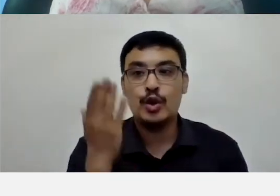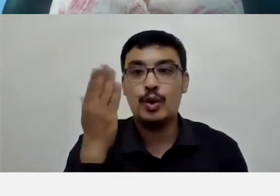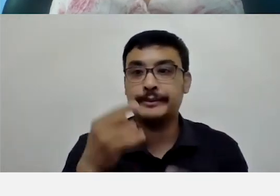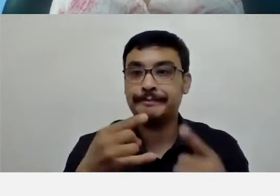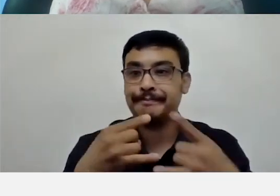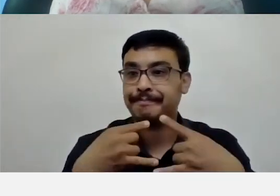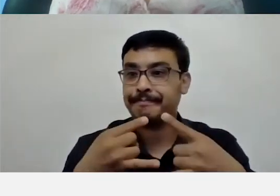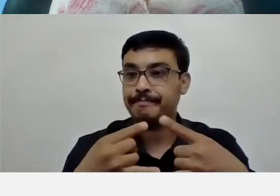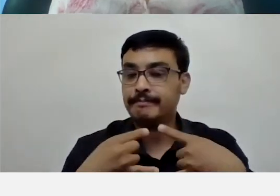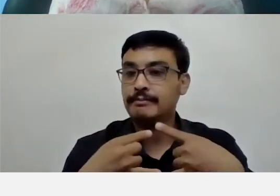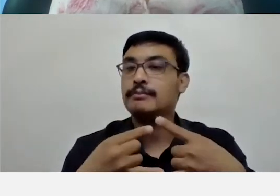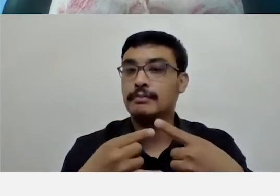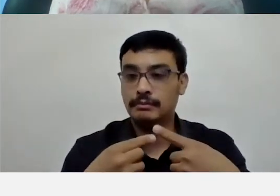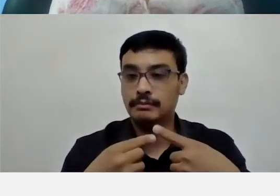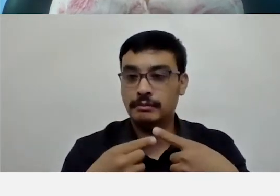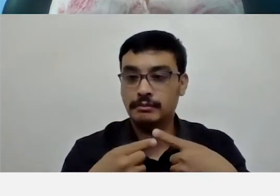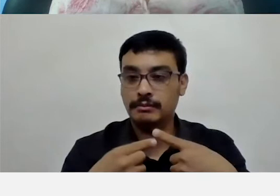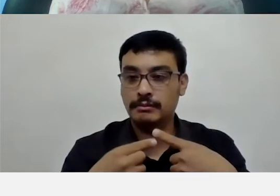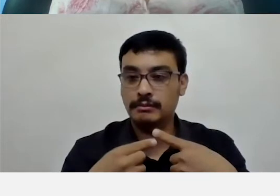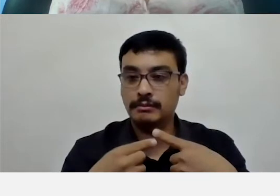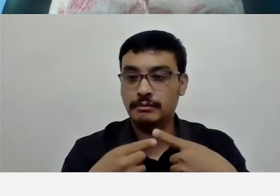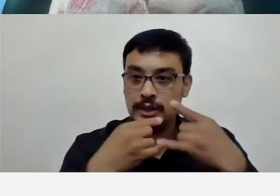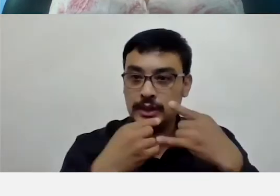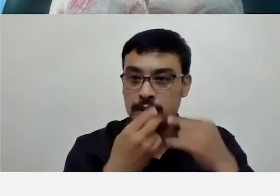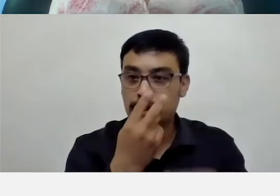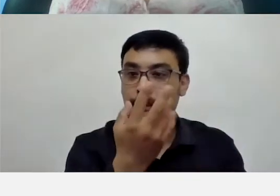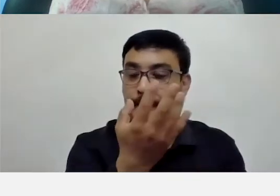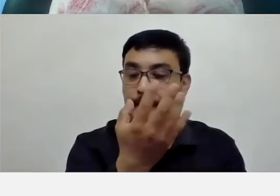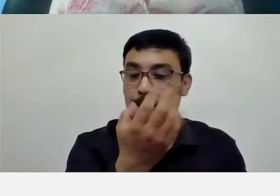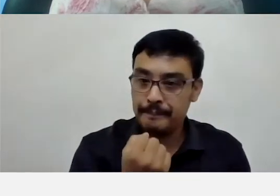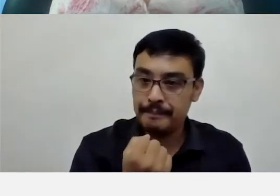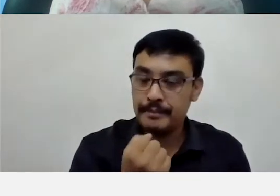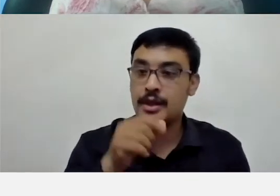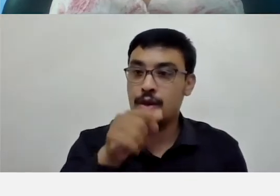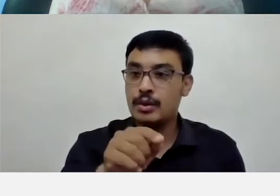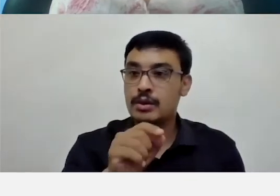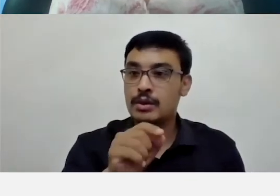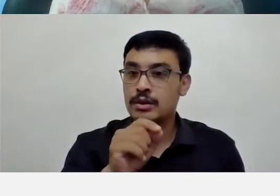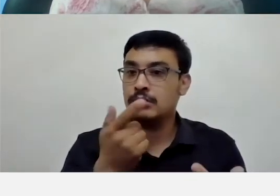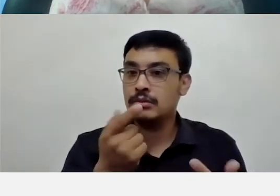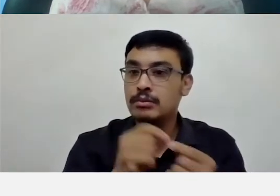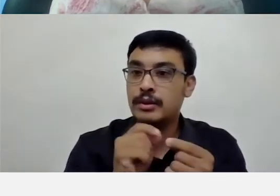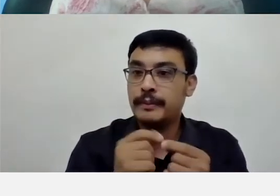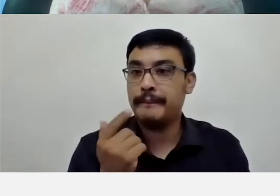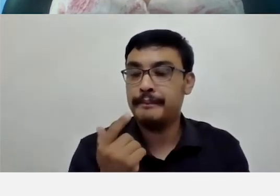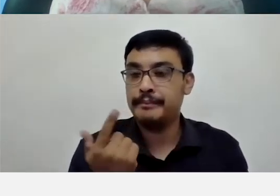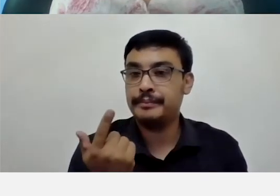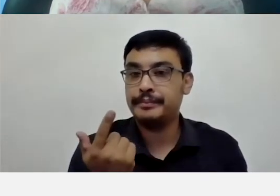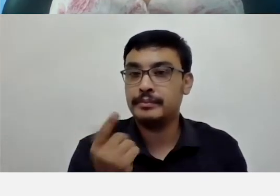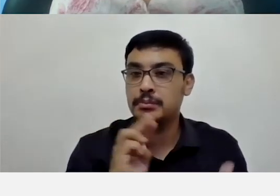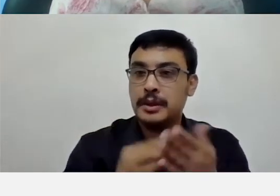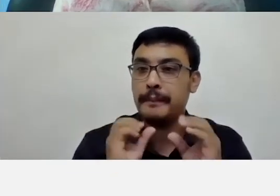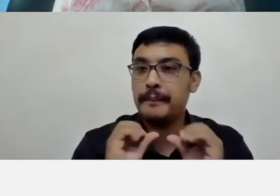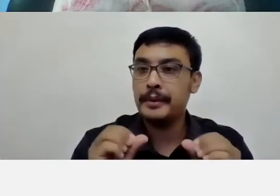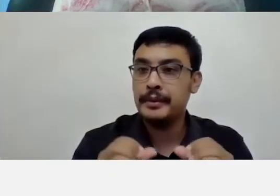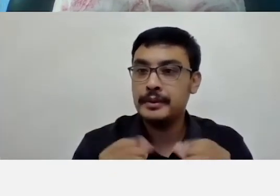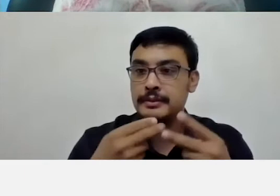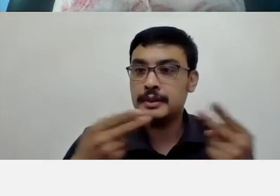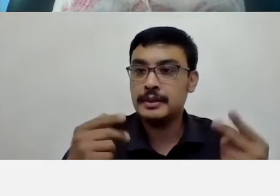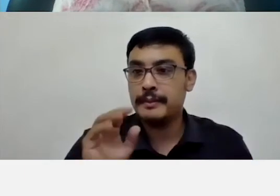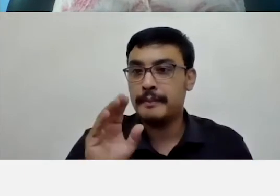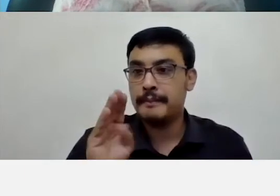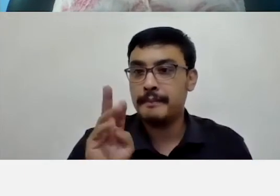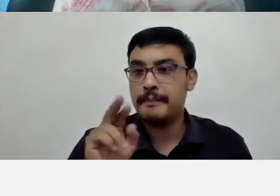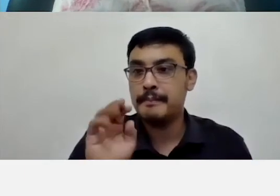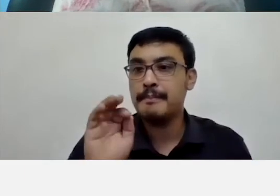the Golden Gate. The Golden Gate, it is made of brass. The material used is a brass,